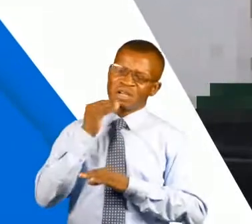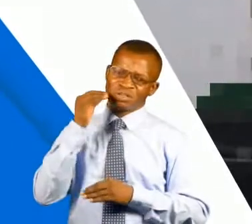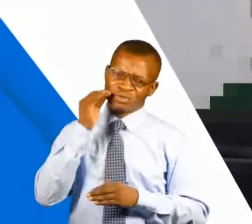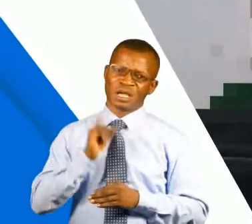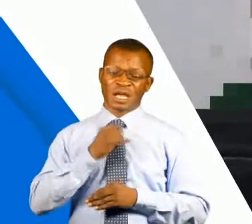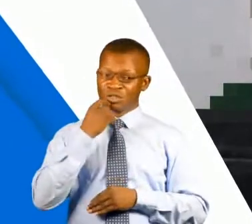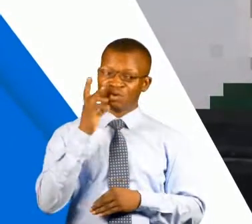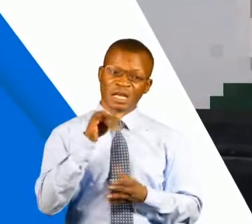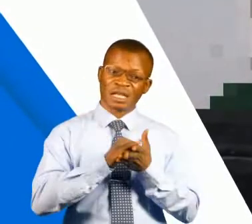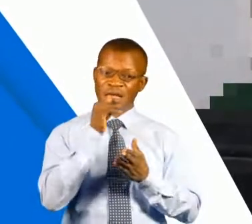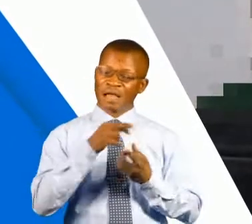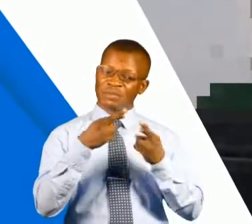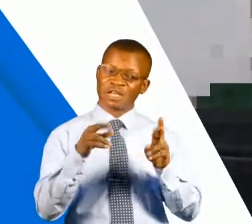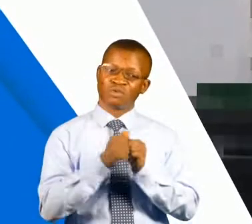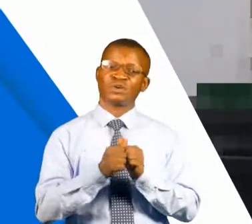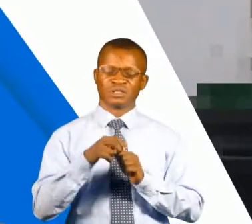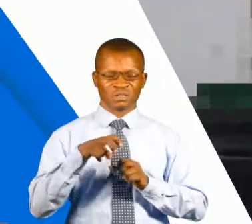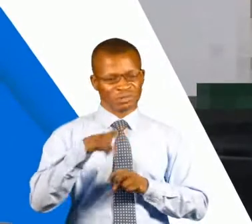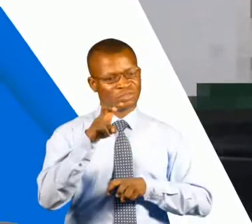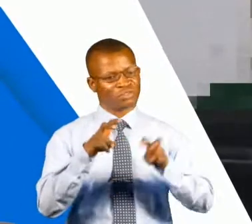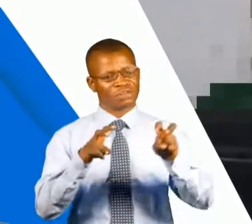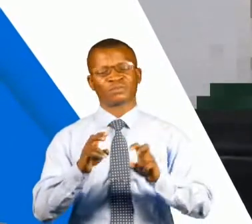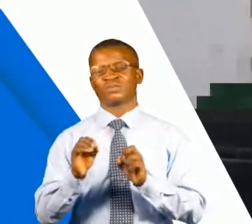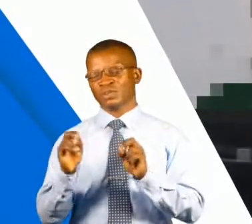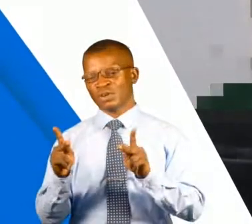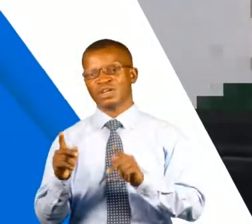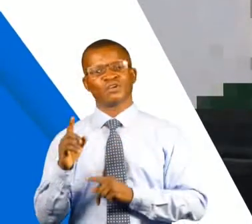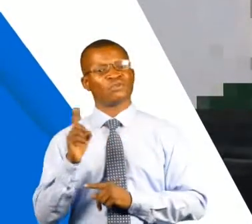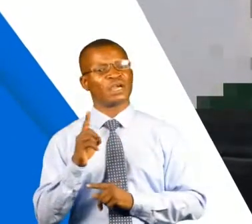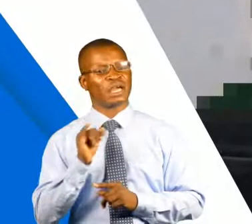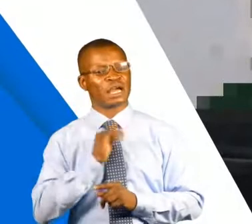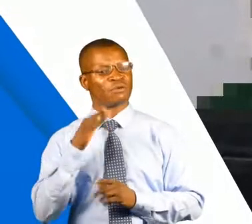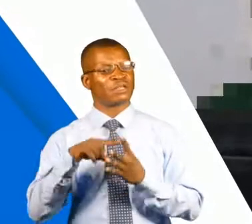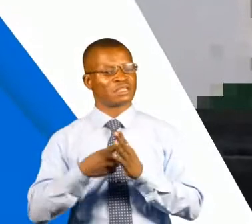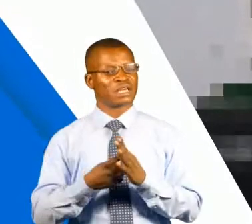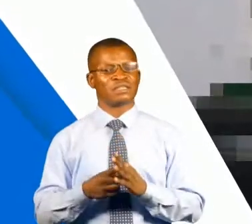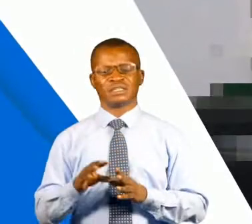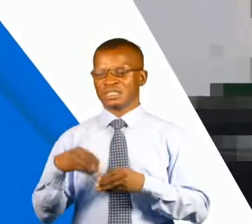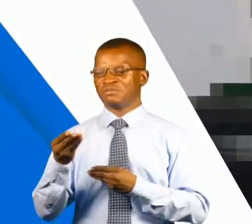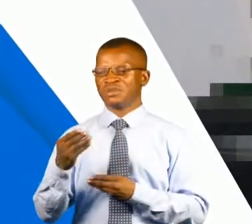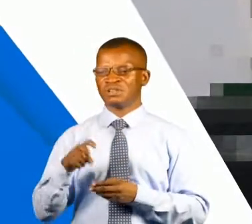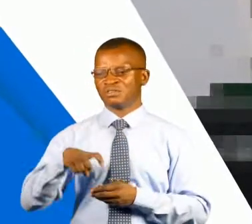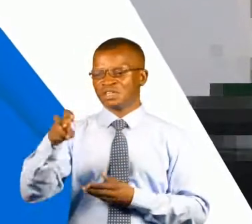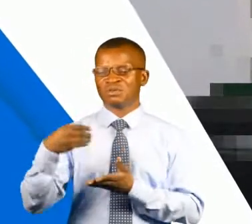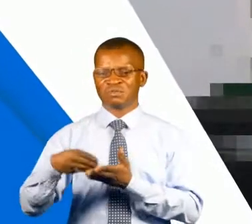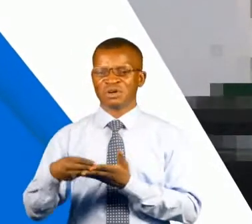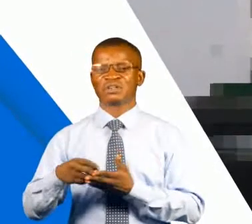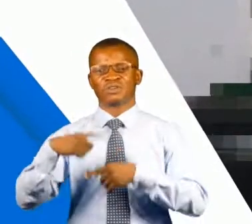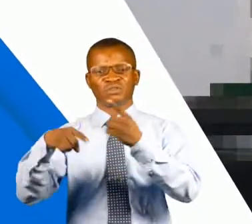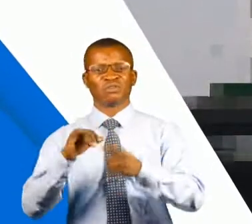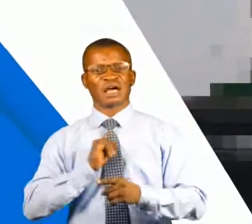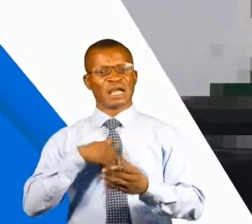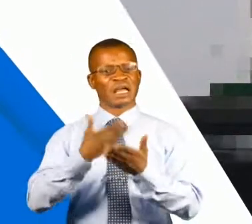left there. And I told her, say, okay, I'm ready with the journey. Okay, where? I will start, and that's okay, take the transport and go